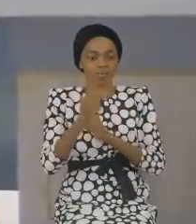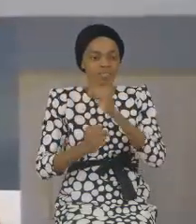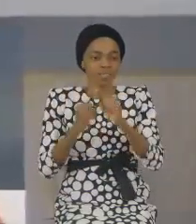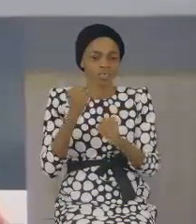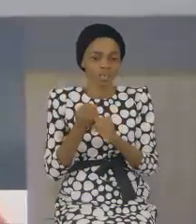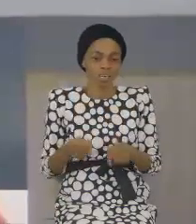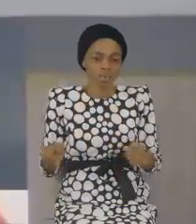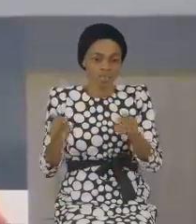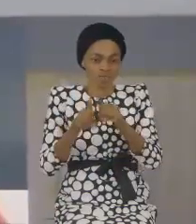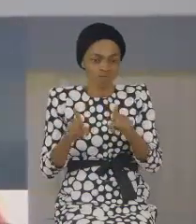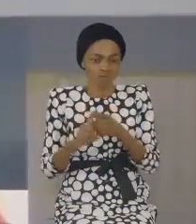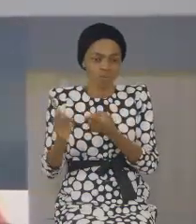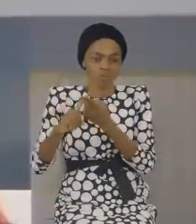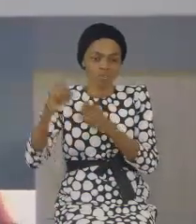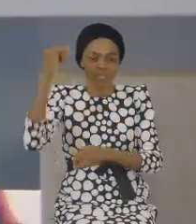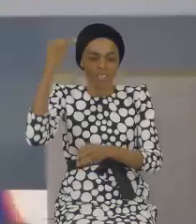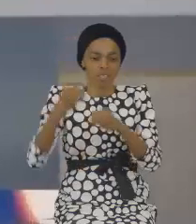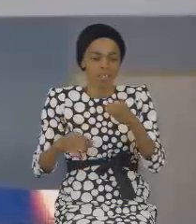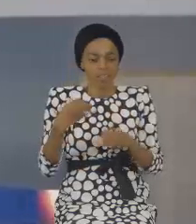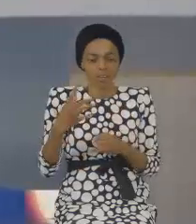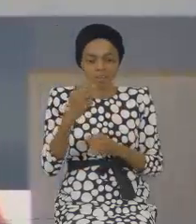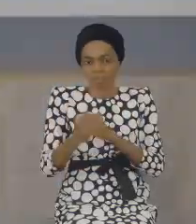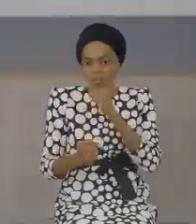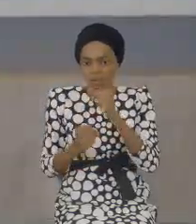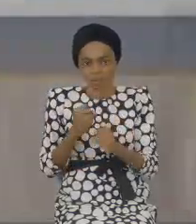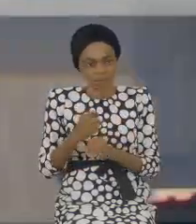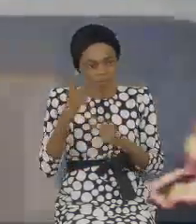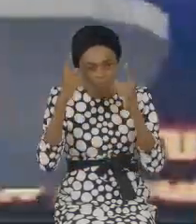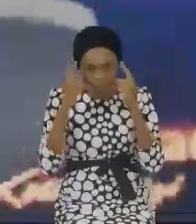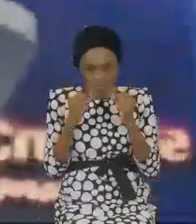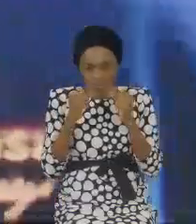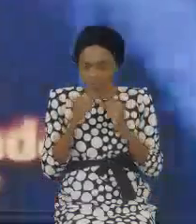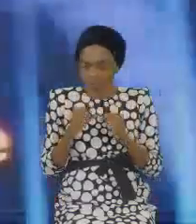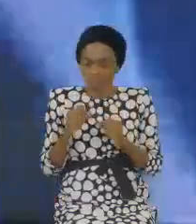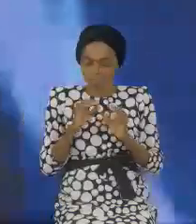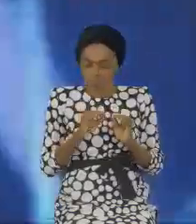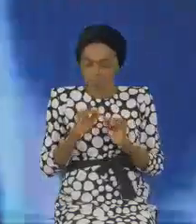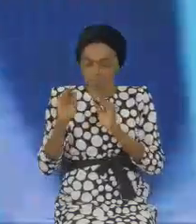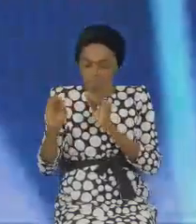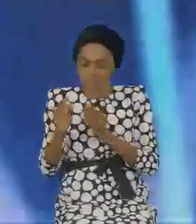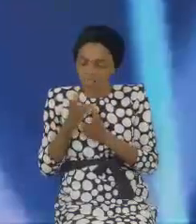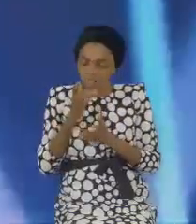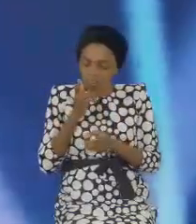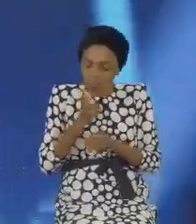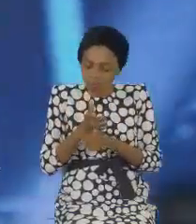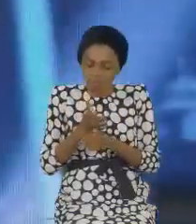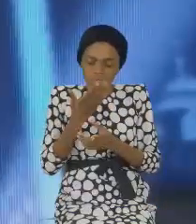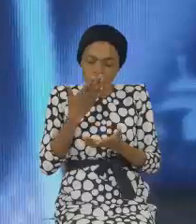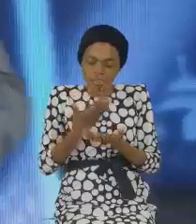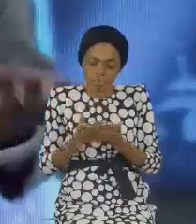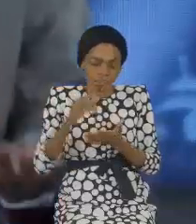year, even until the end of the year. Moses painted a bright picture, a good picture,